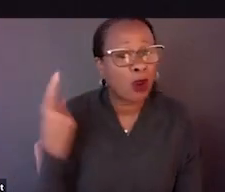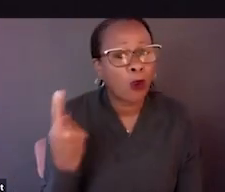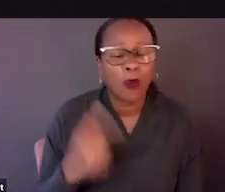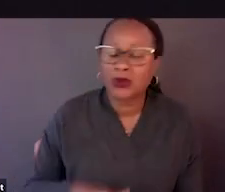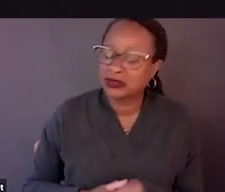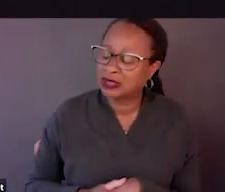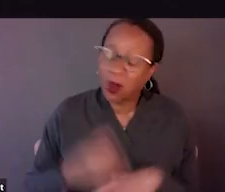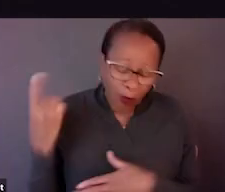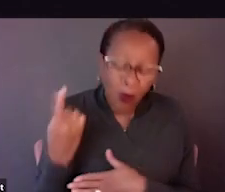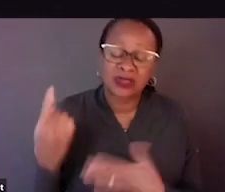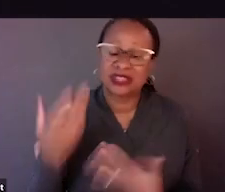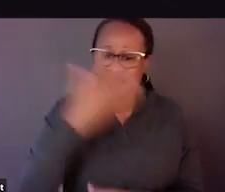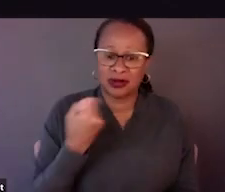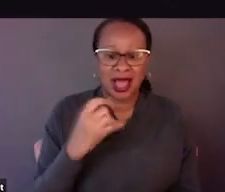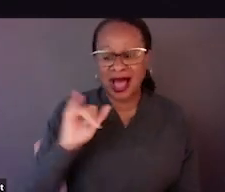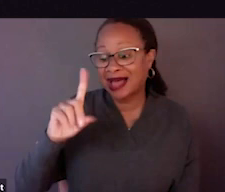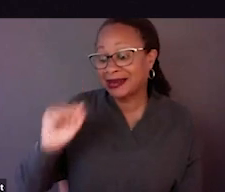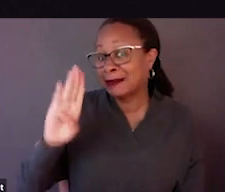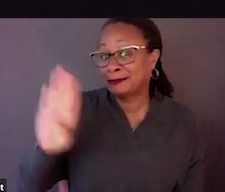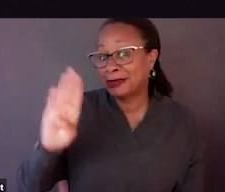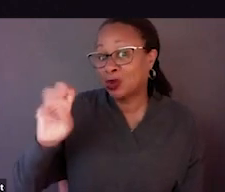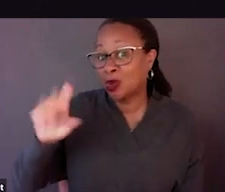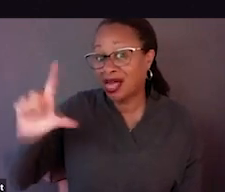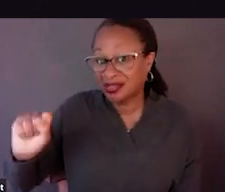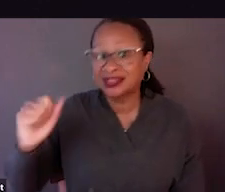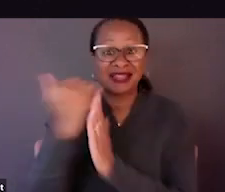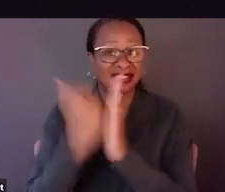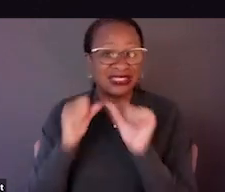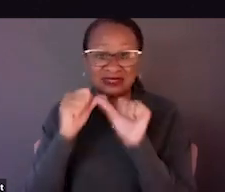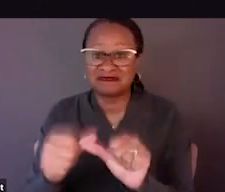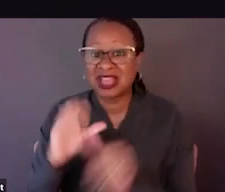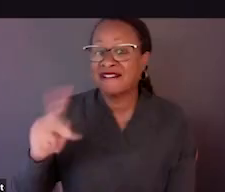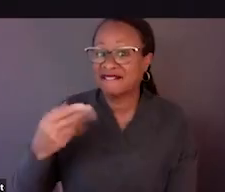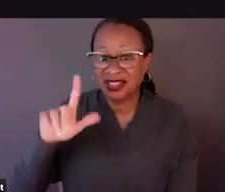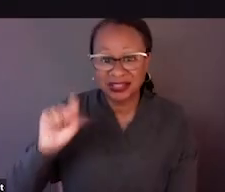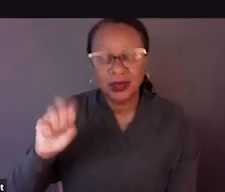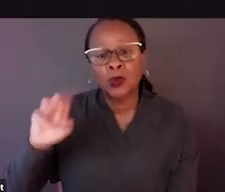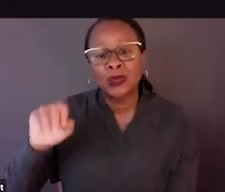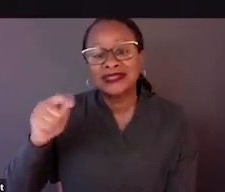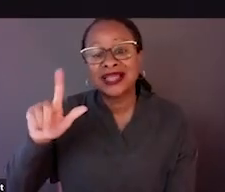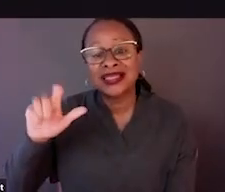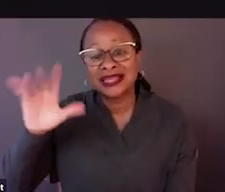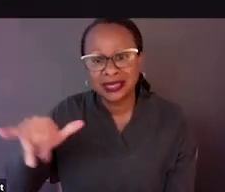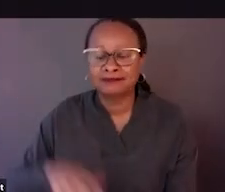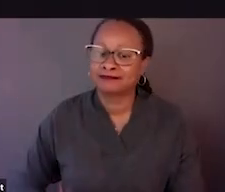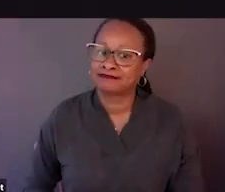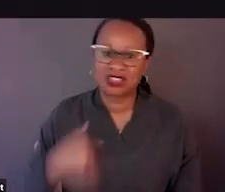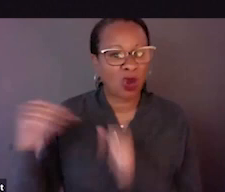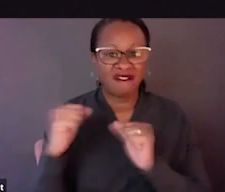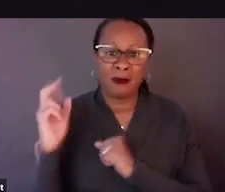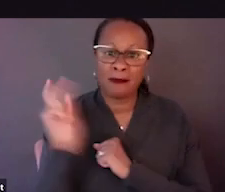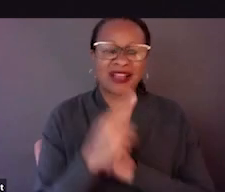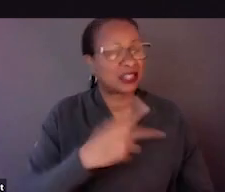been at the forefront of the movement. Ida B. Wells, the list goes on. Yeah. Phyllis Wheatley, you know. So I fought back, and I